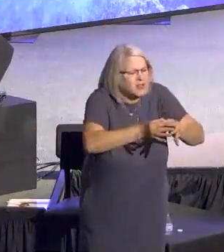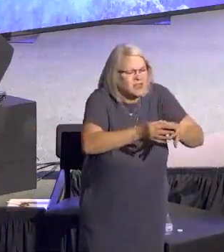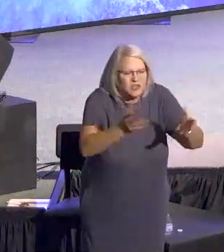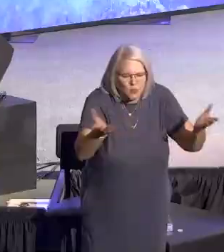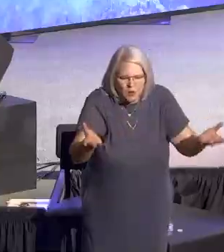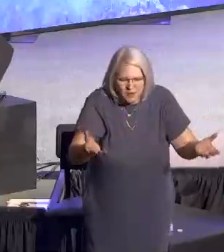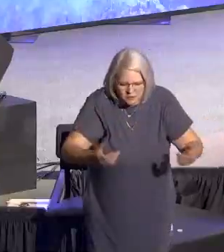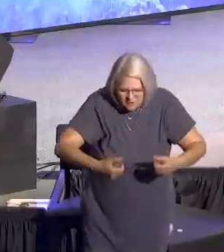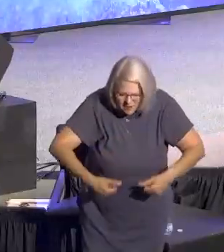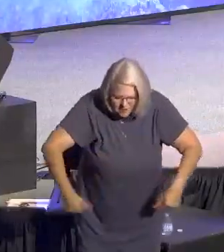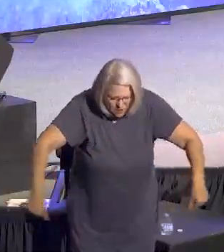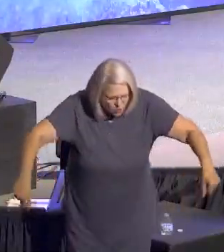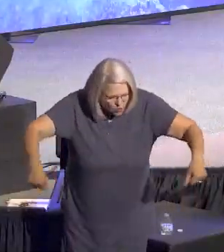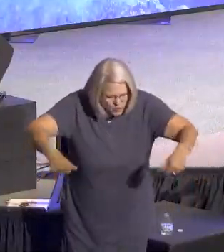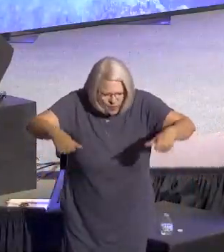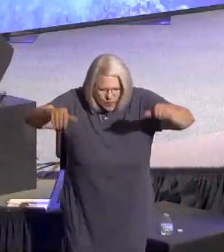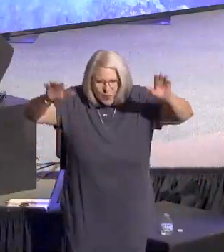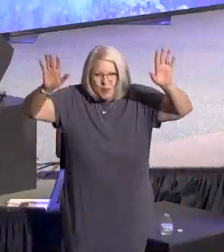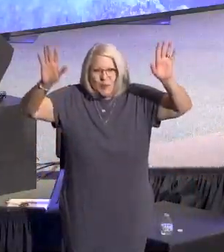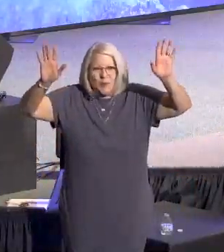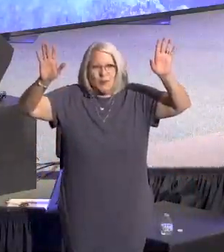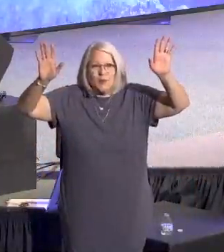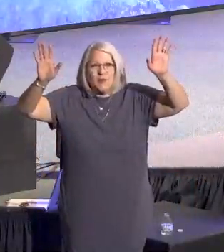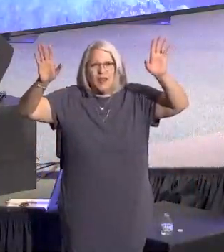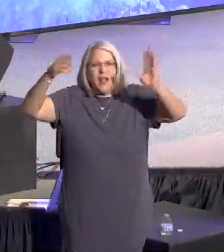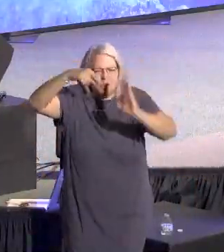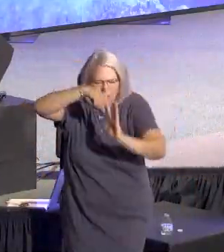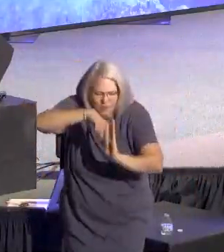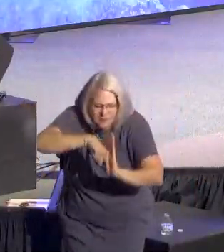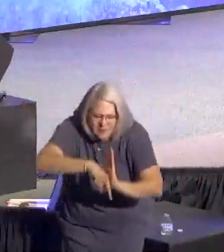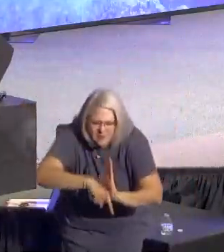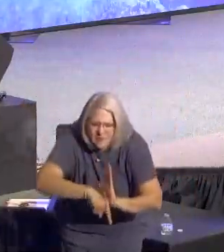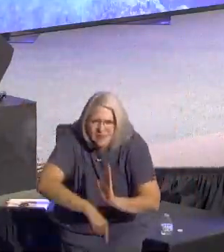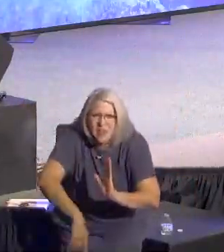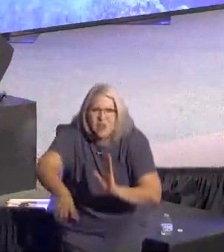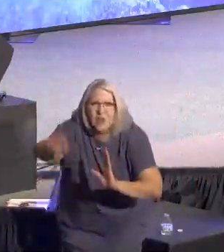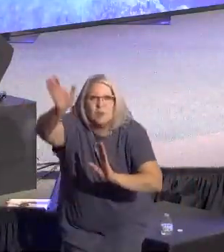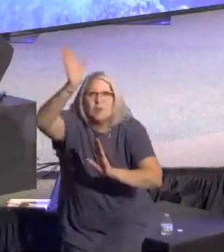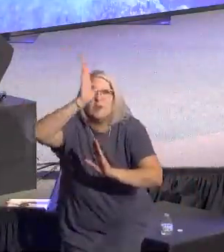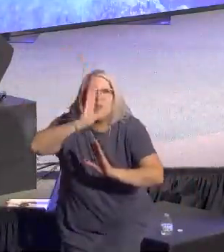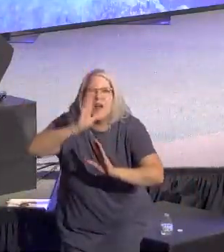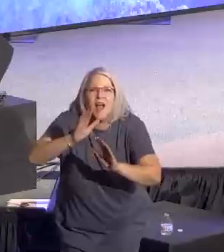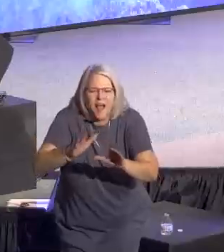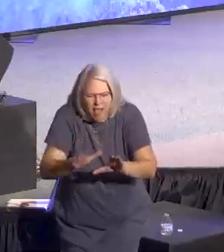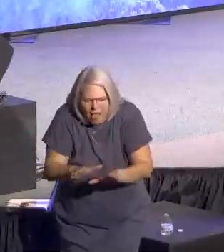to let go of the branch and really go deep with God, to take that step.